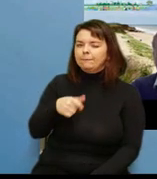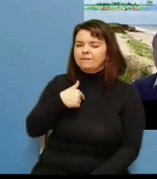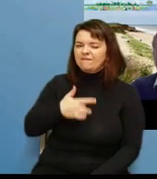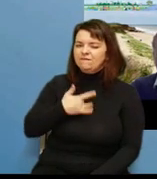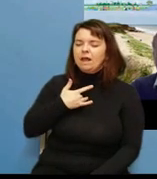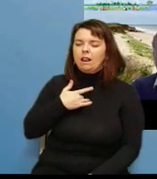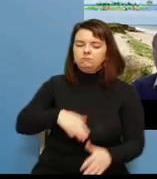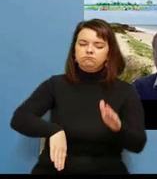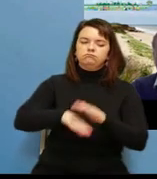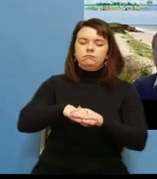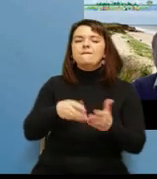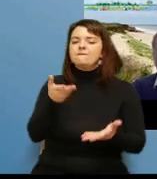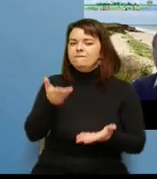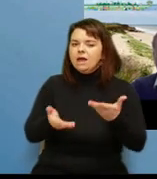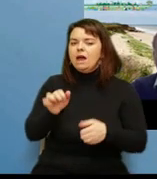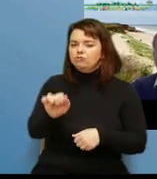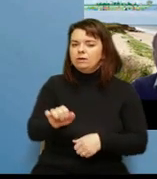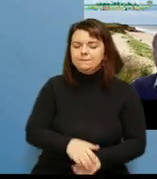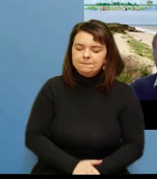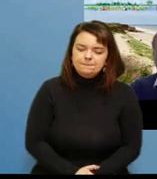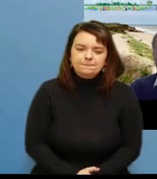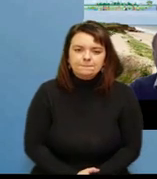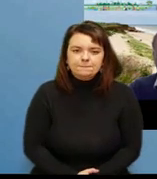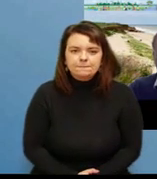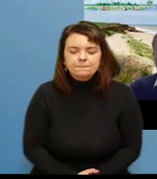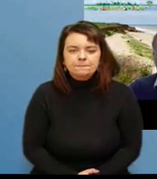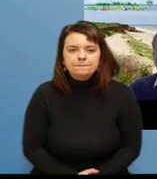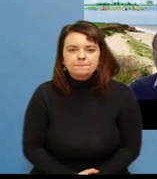entirely fair, Sadie.